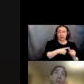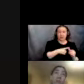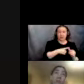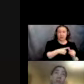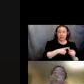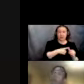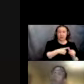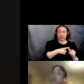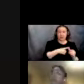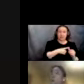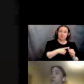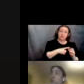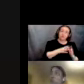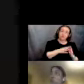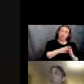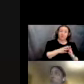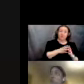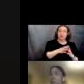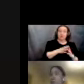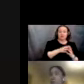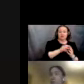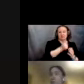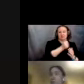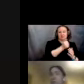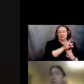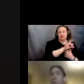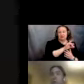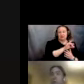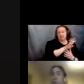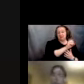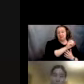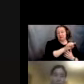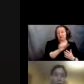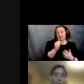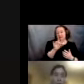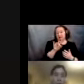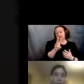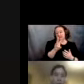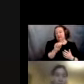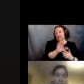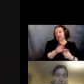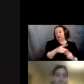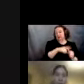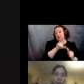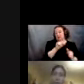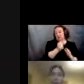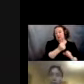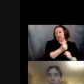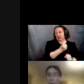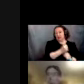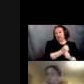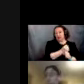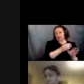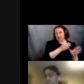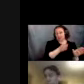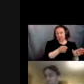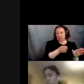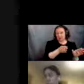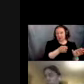about 20 years or so of mixed Japanese American history is Japanese American and non-white or